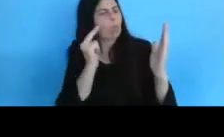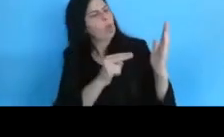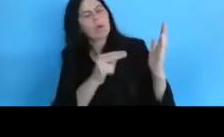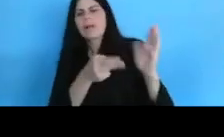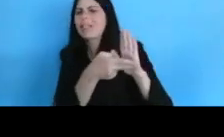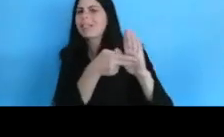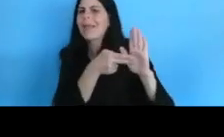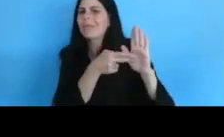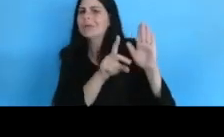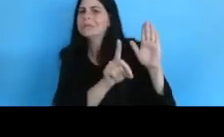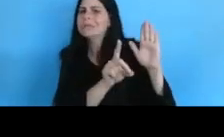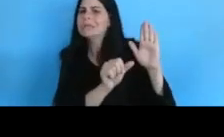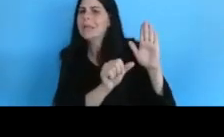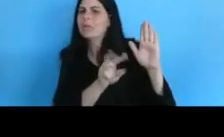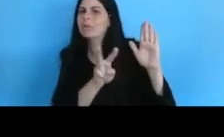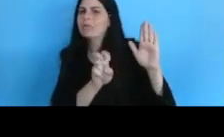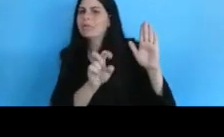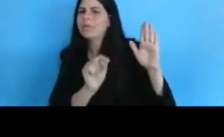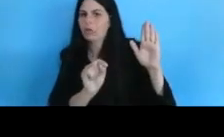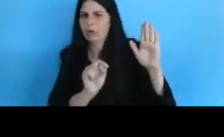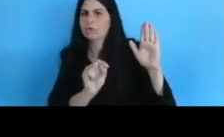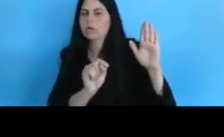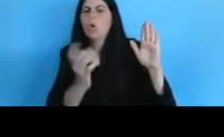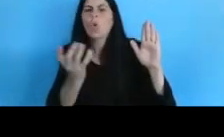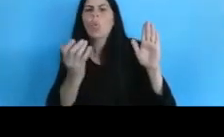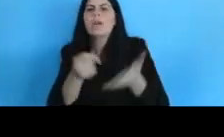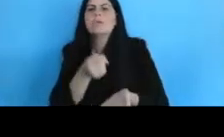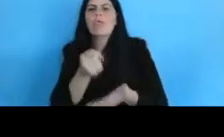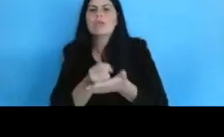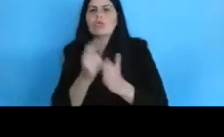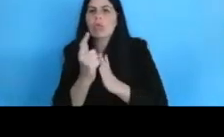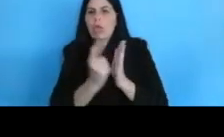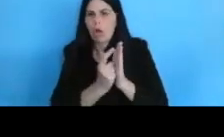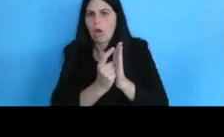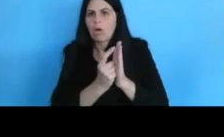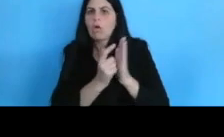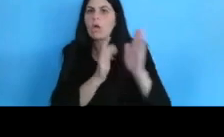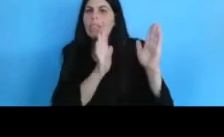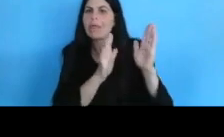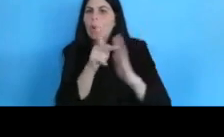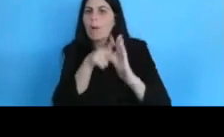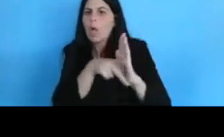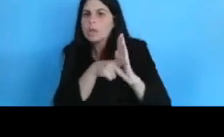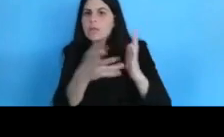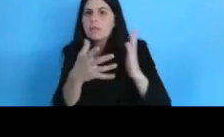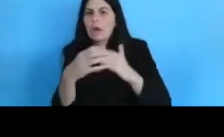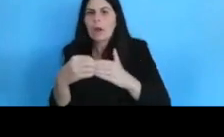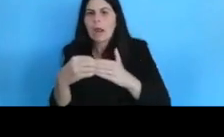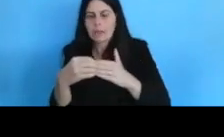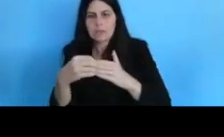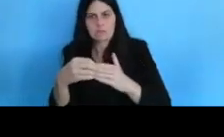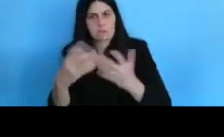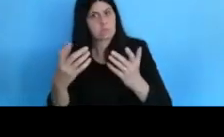and where the official law or policy or guidance is coming from. Next slide.